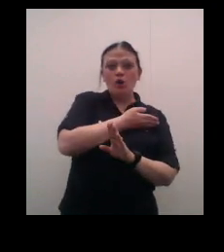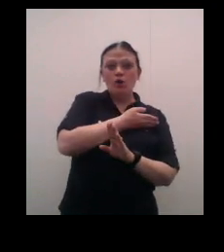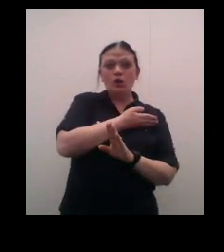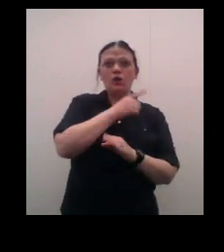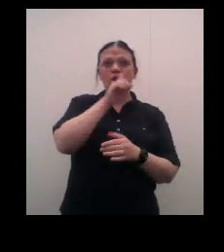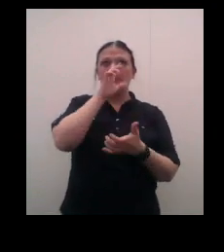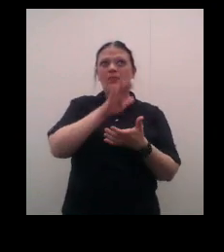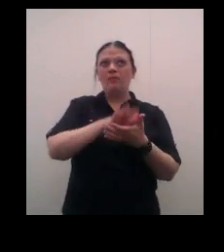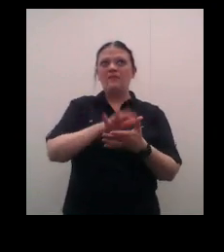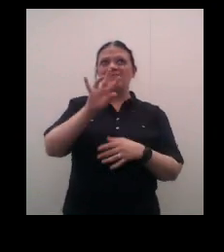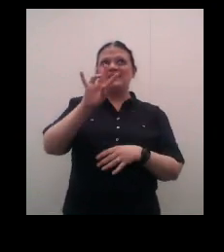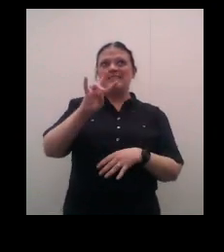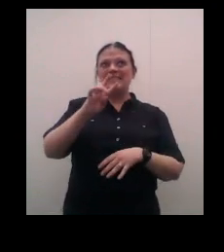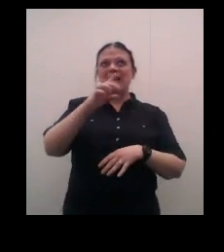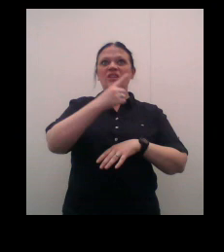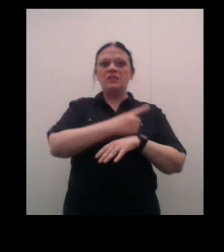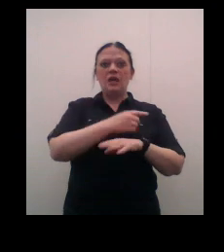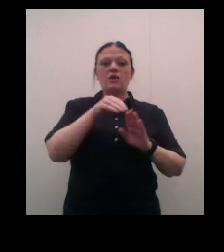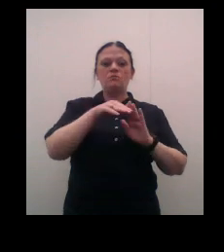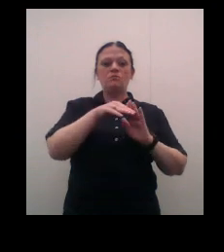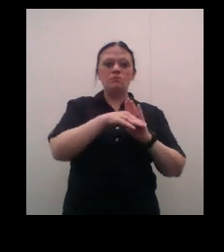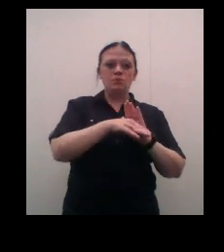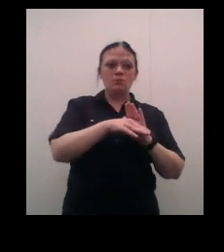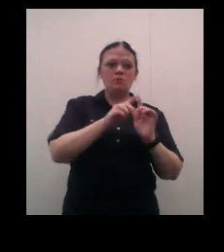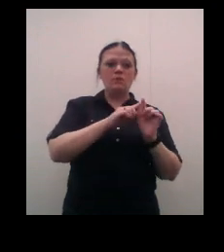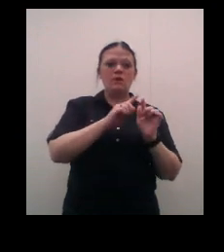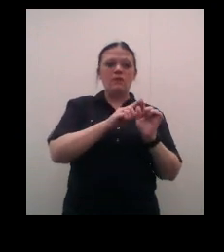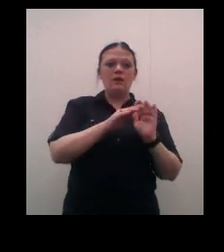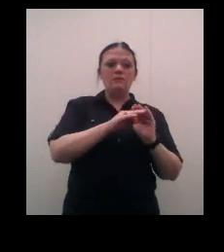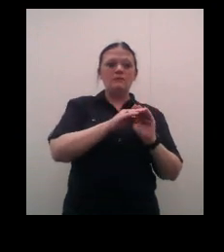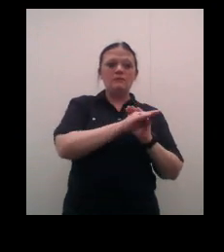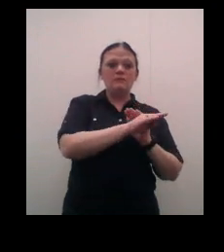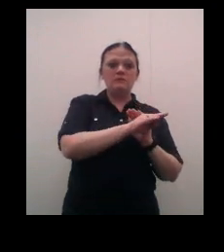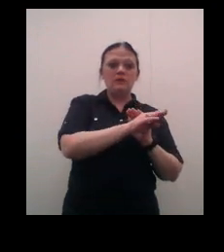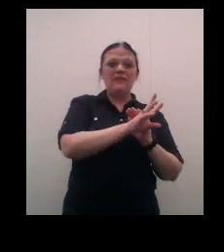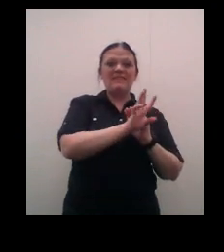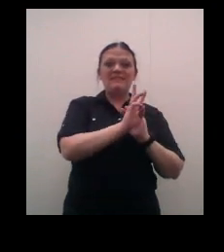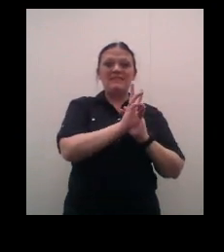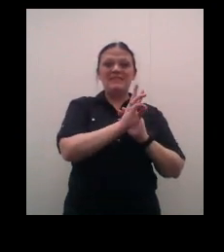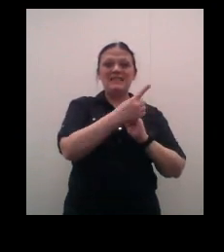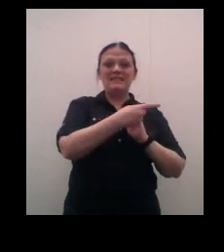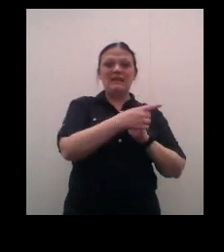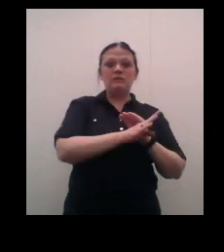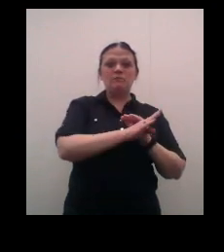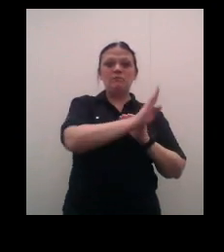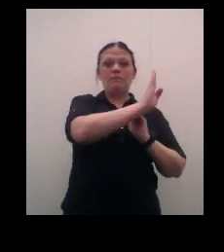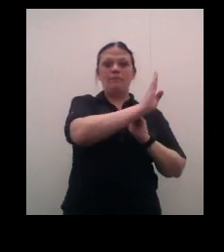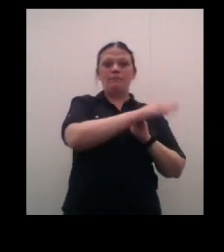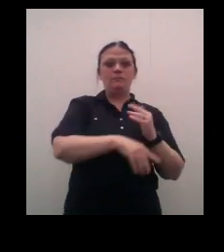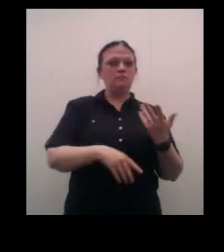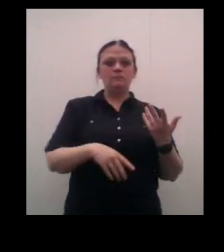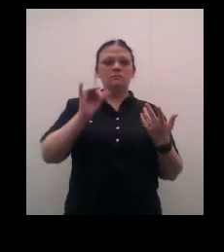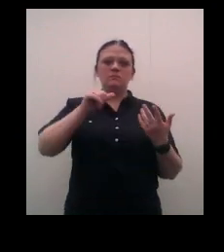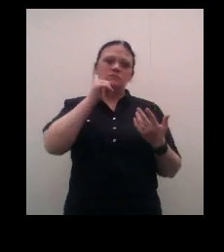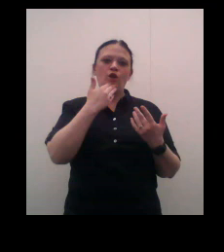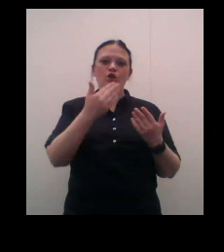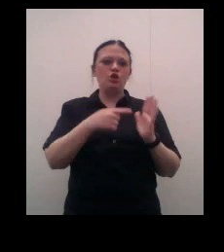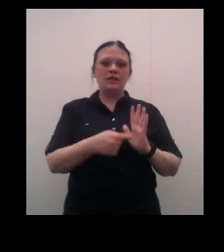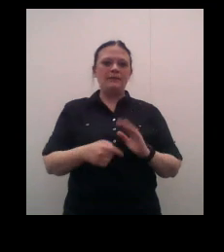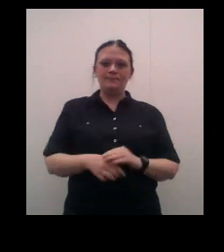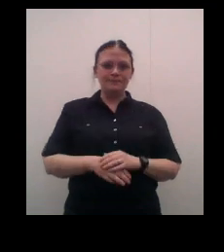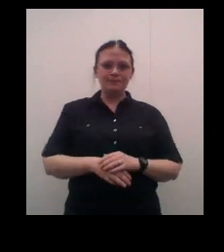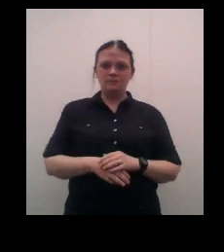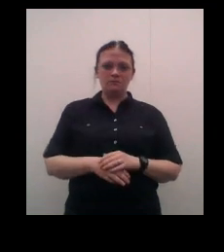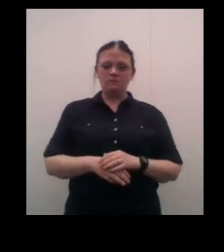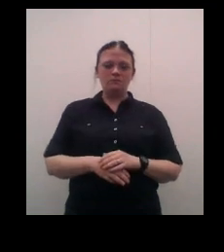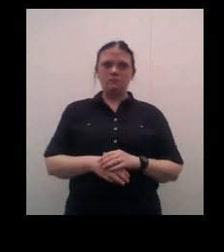believe, 7 days in which it went down, 1 day in which it stayed the same, and 6 days in which it went up. And that's not a good sign.